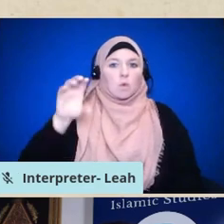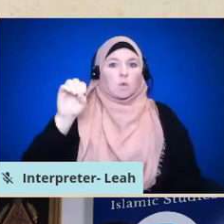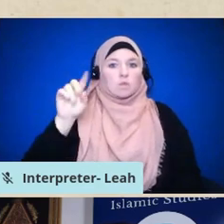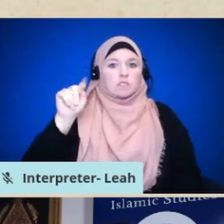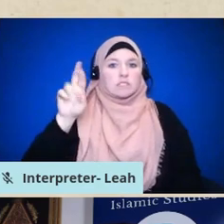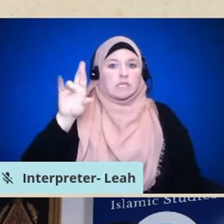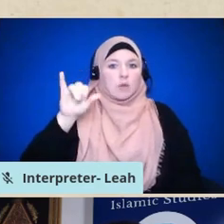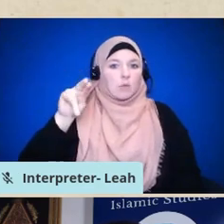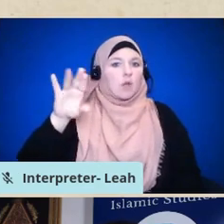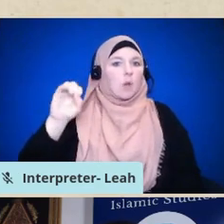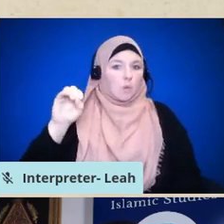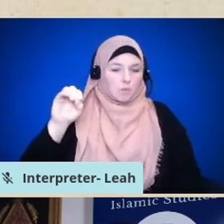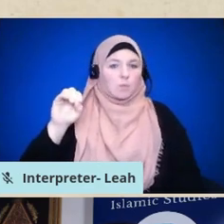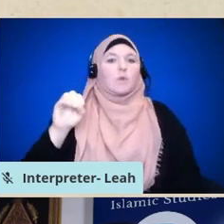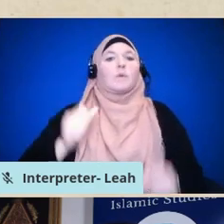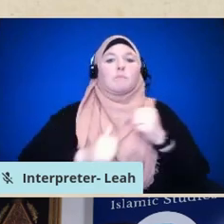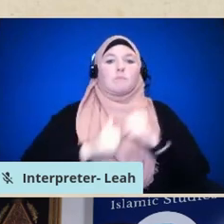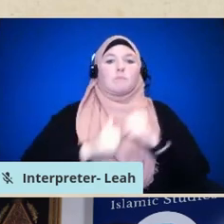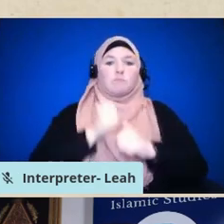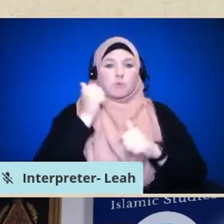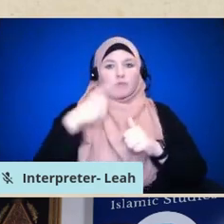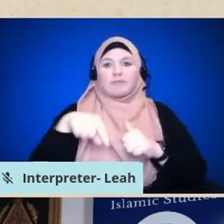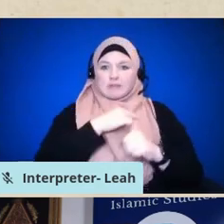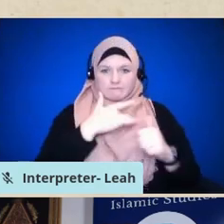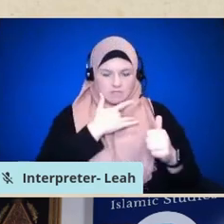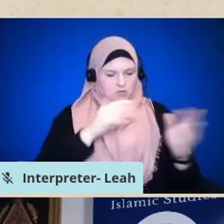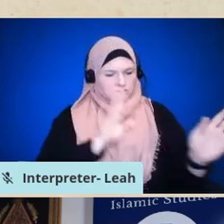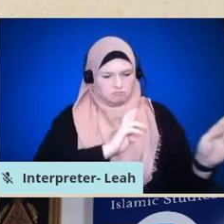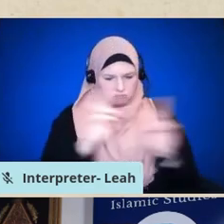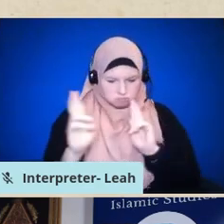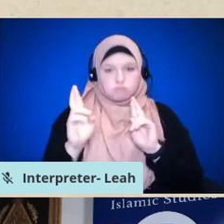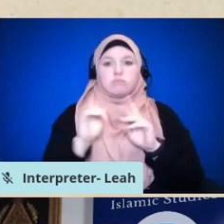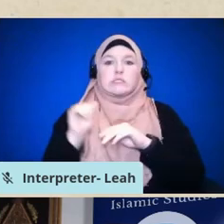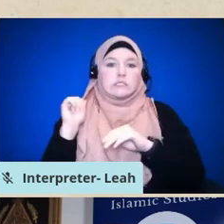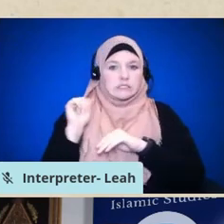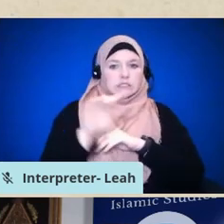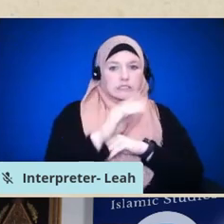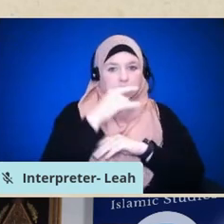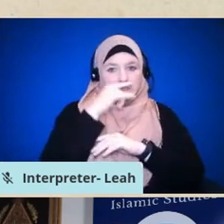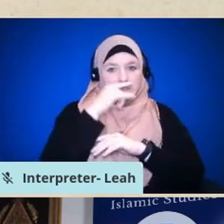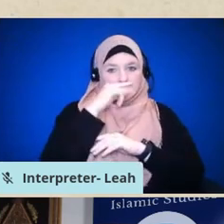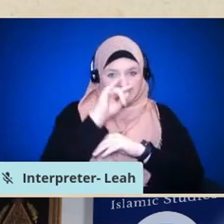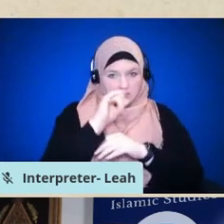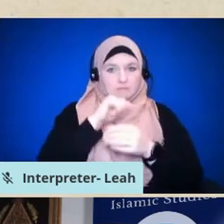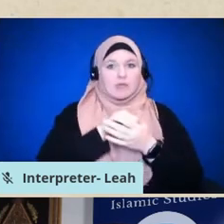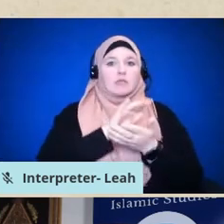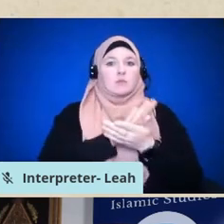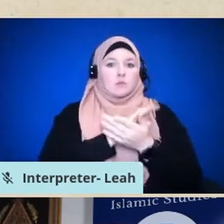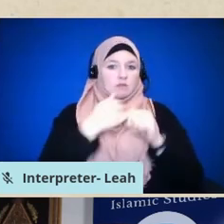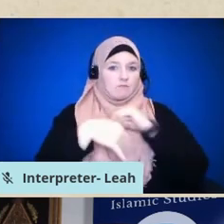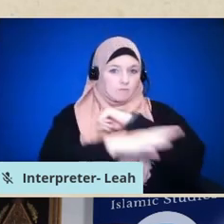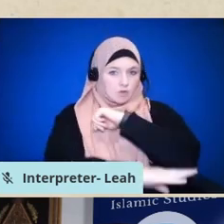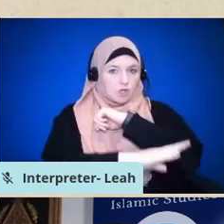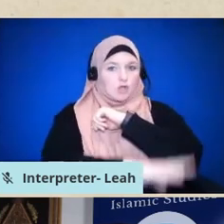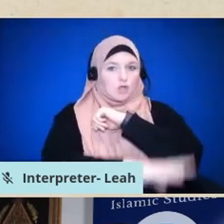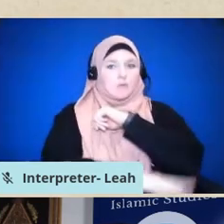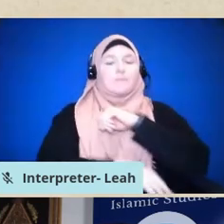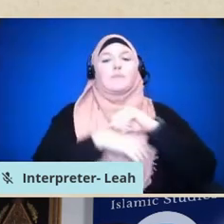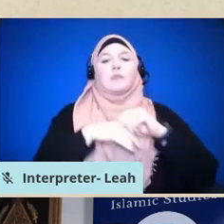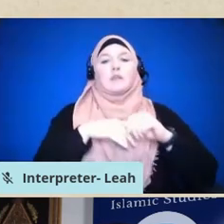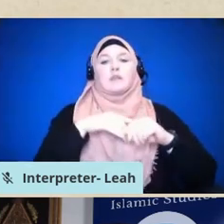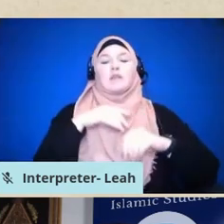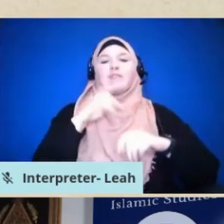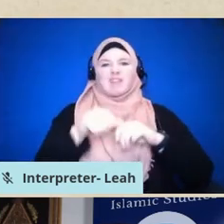respondents conceded that they feel prepared to send the school back to school in the fall. When we asked